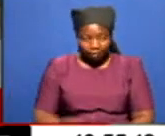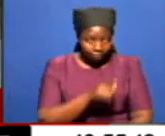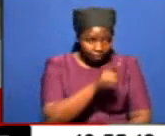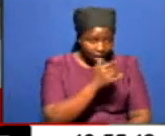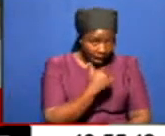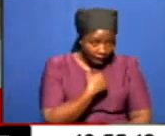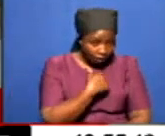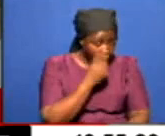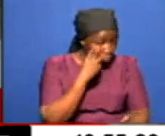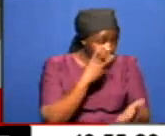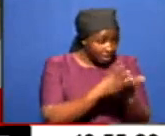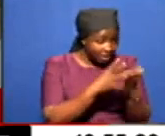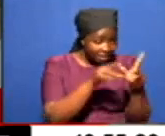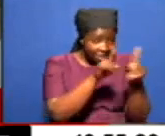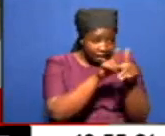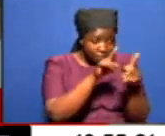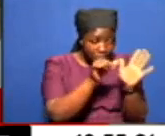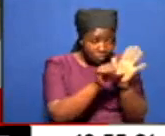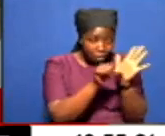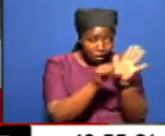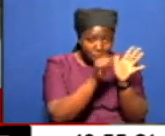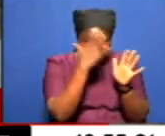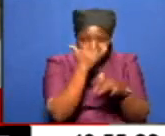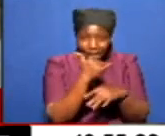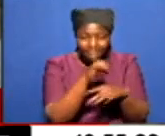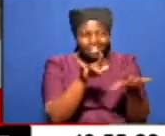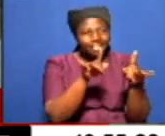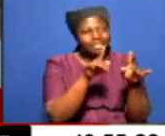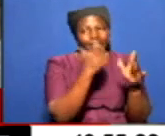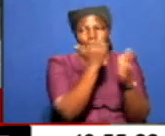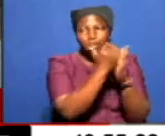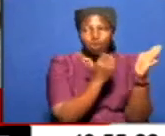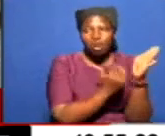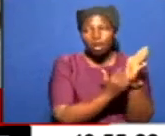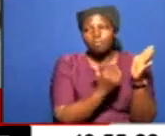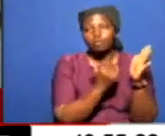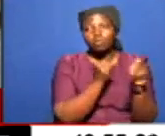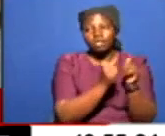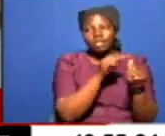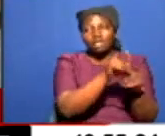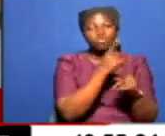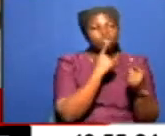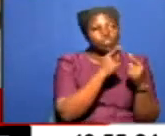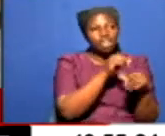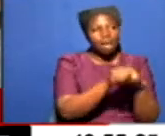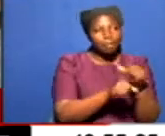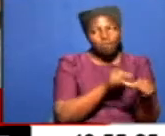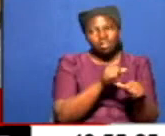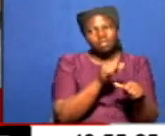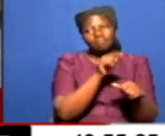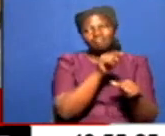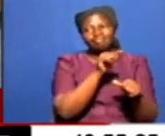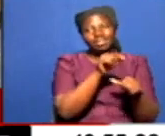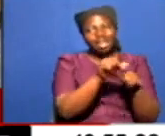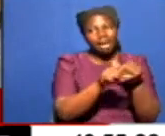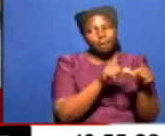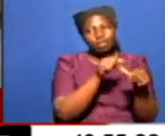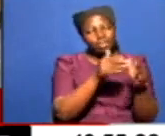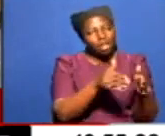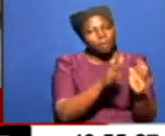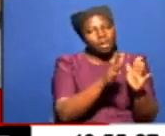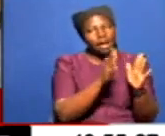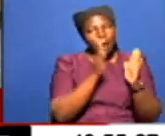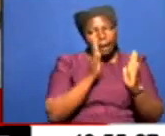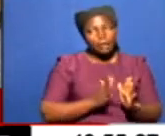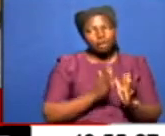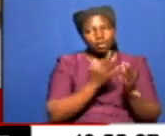the same problem? Because the program that he's talking about is more or less like the way a person is